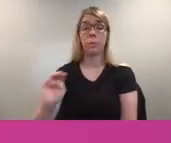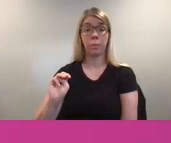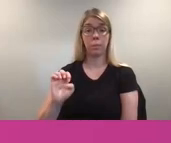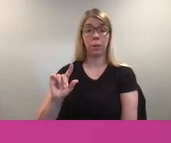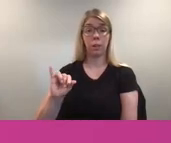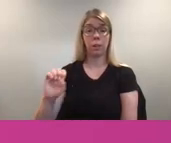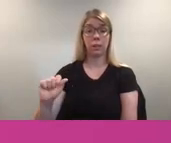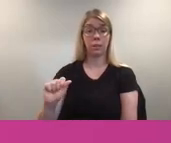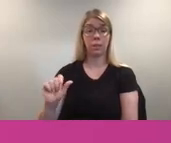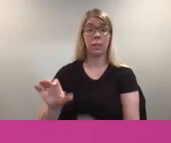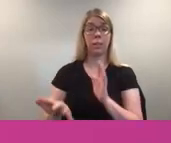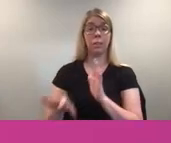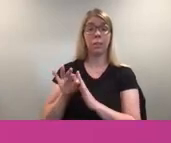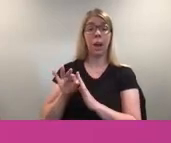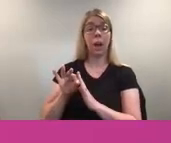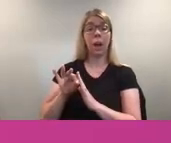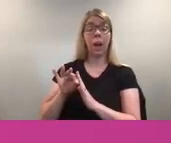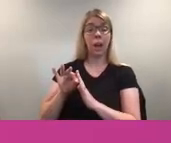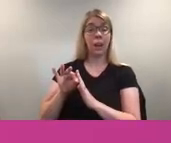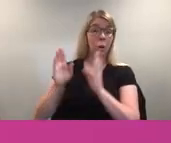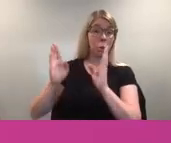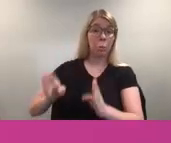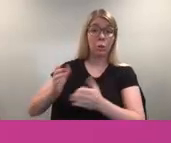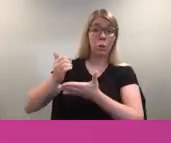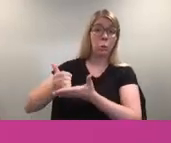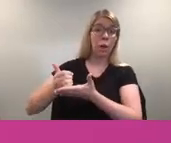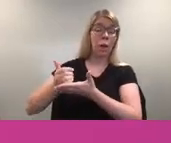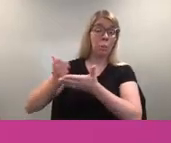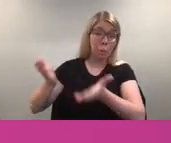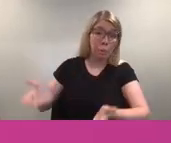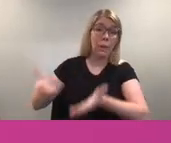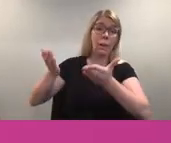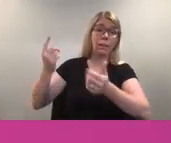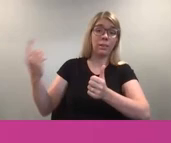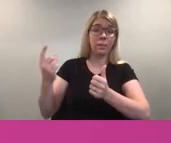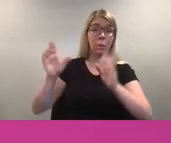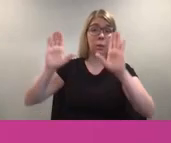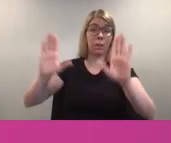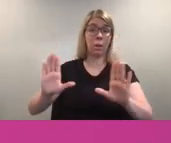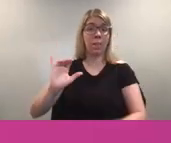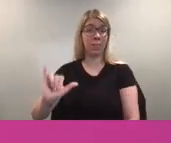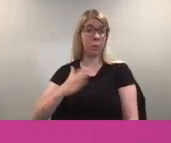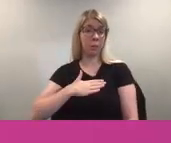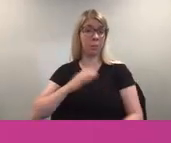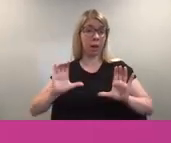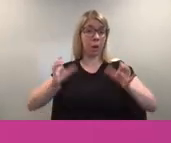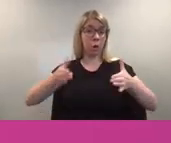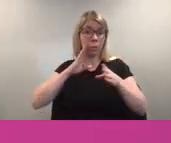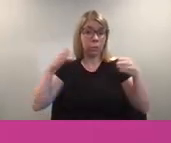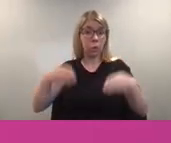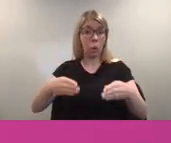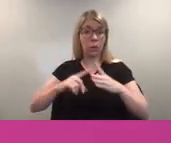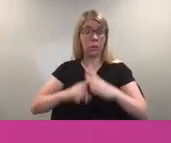find a champion, help them build something awesome. That's what my group kind of focused on initially, like, okay, start small. Somebody